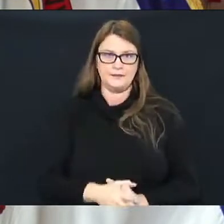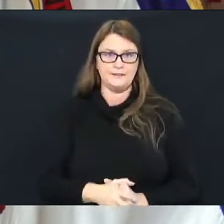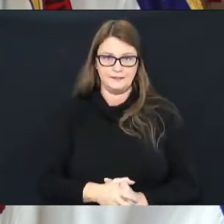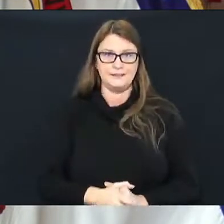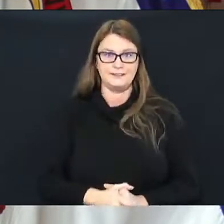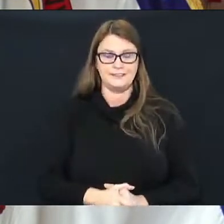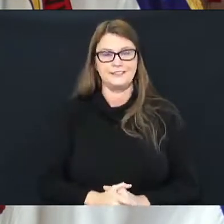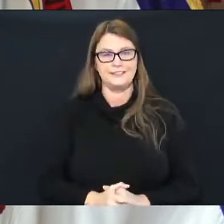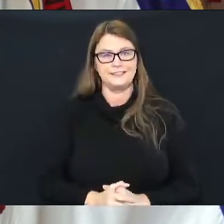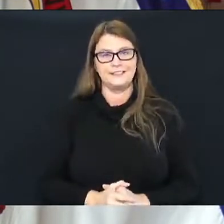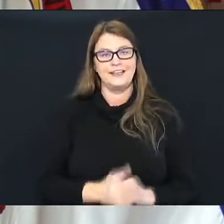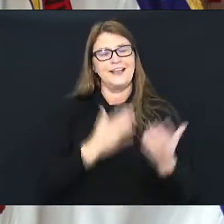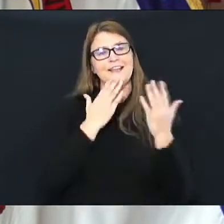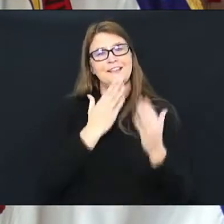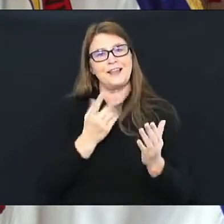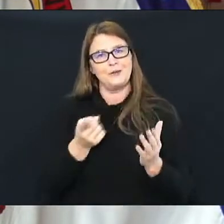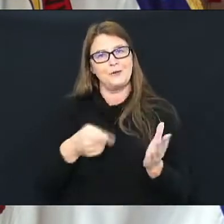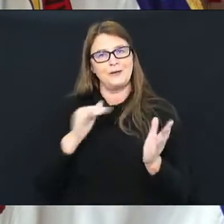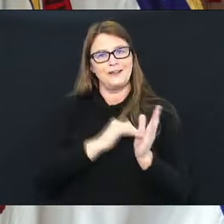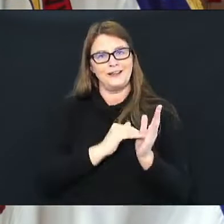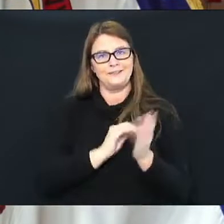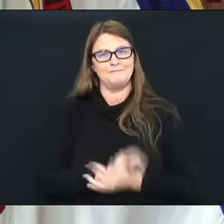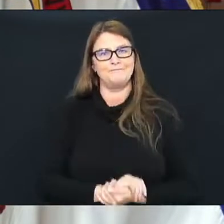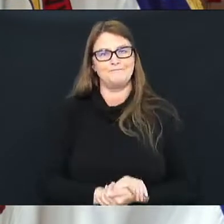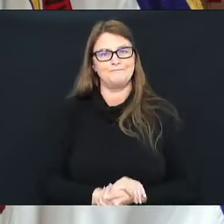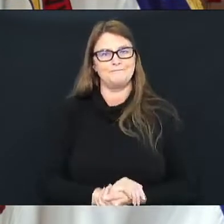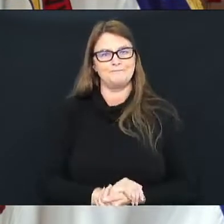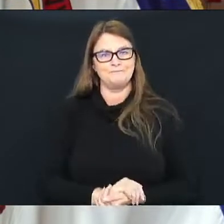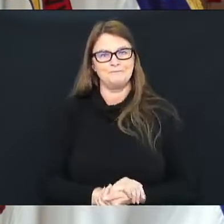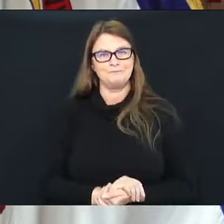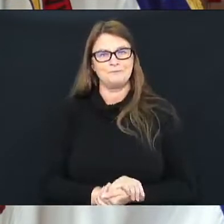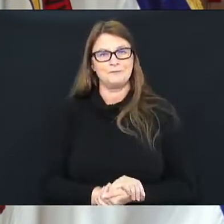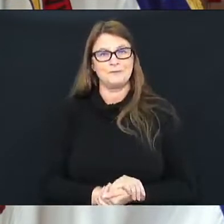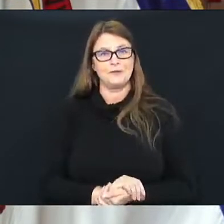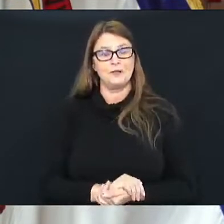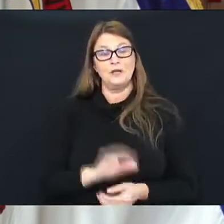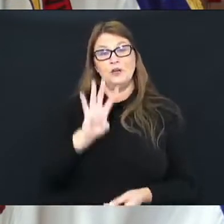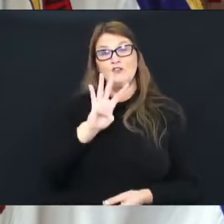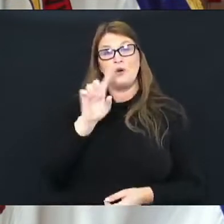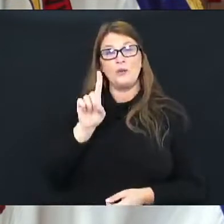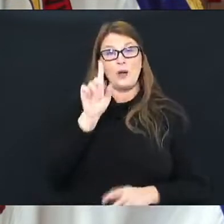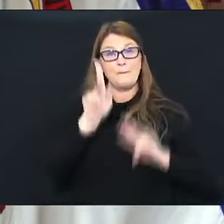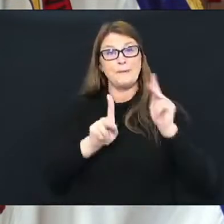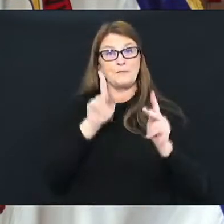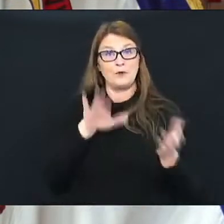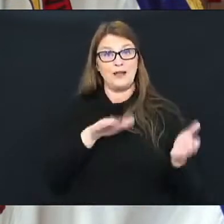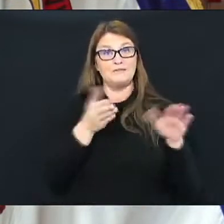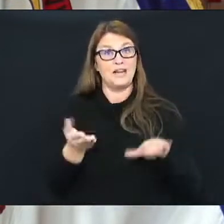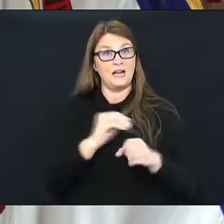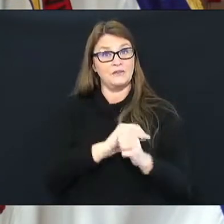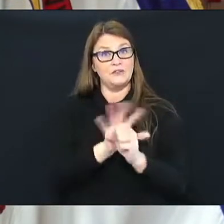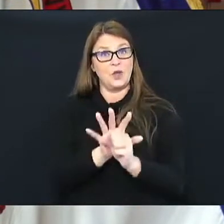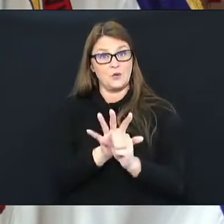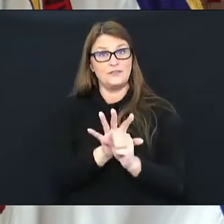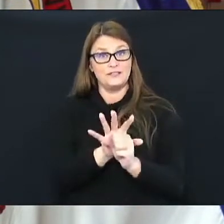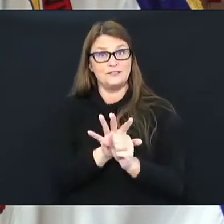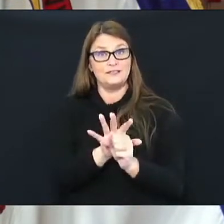all the well wishes, and thank you again. We've lost another 41 West Virginians, and